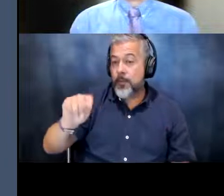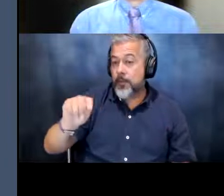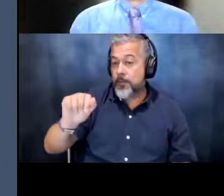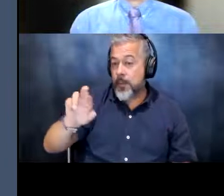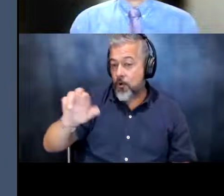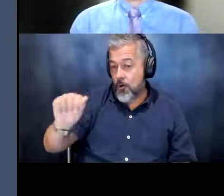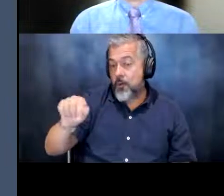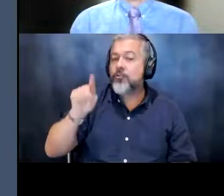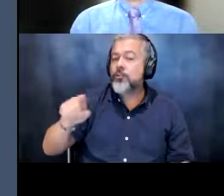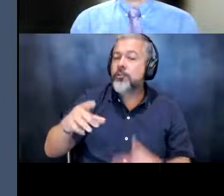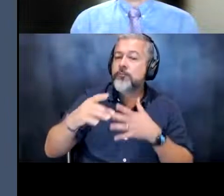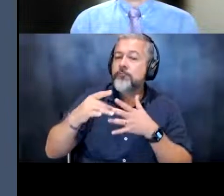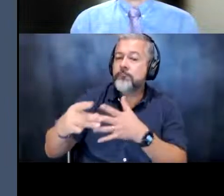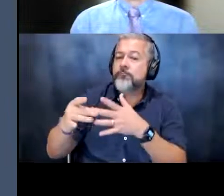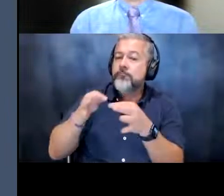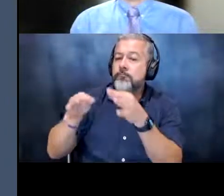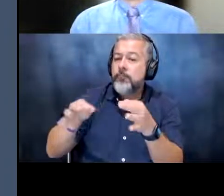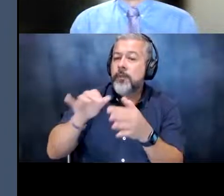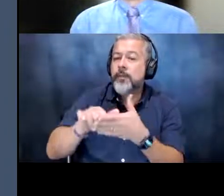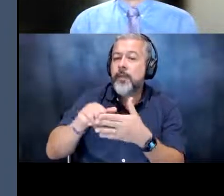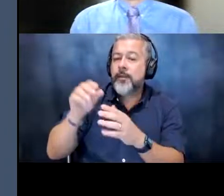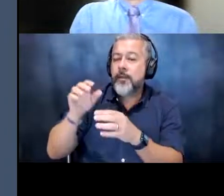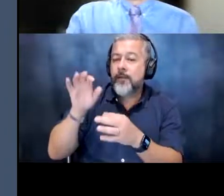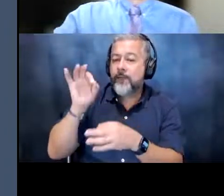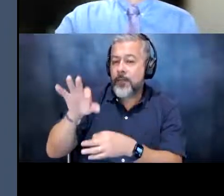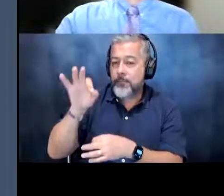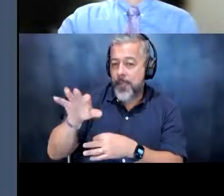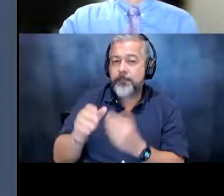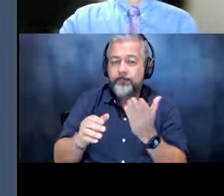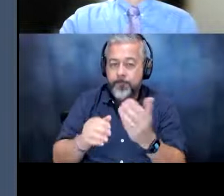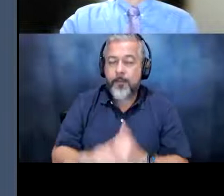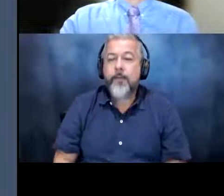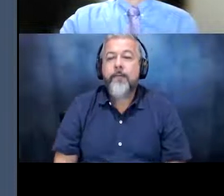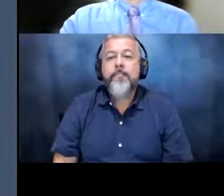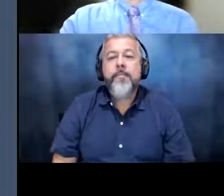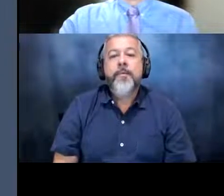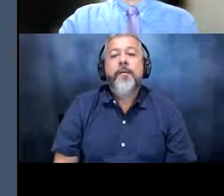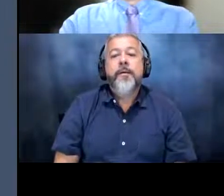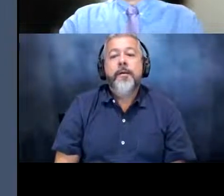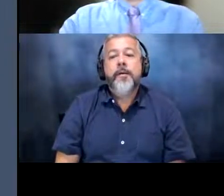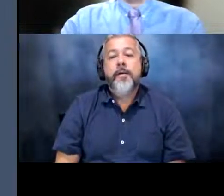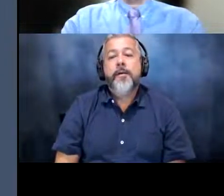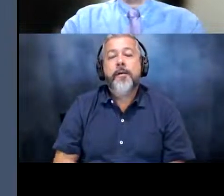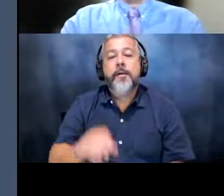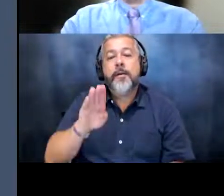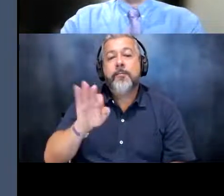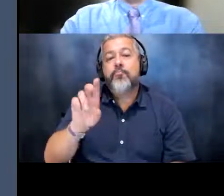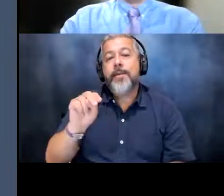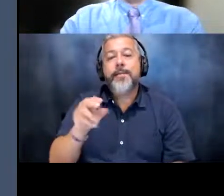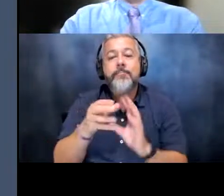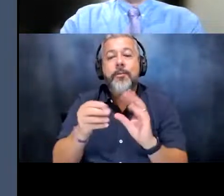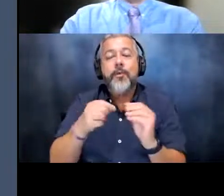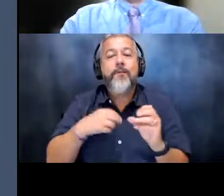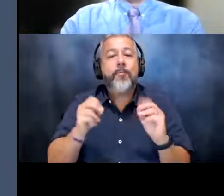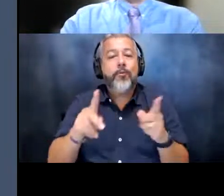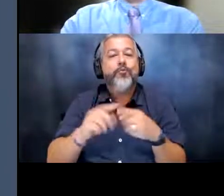walk through that feedback. Thanks, Brandon. So like Brandon mentioned, we have had some opportunity to share and to ask